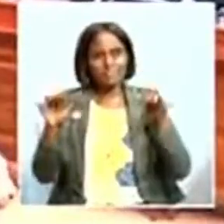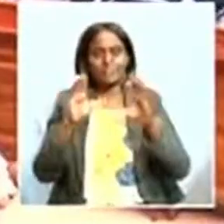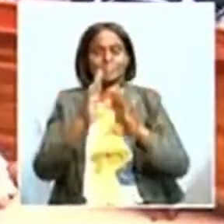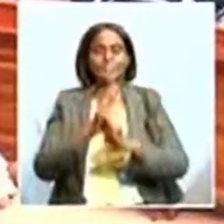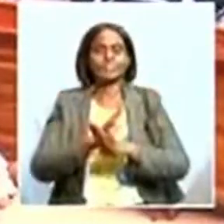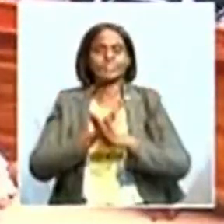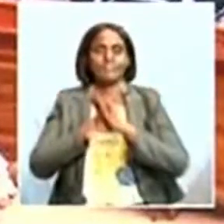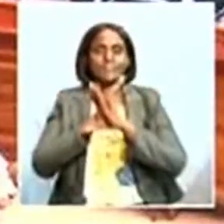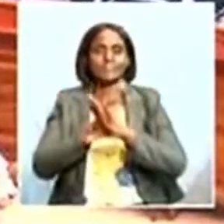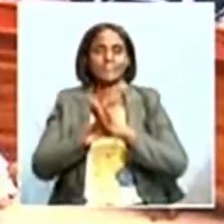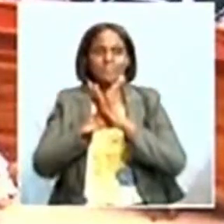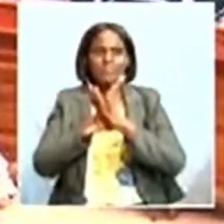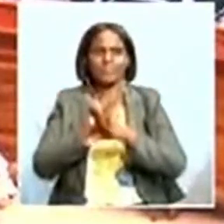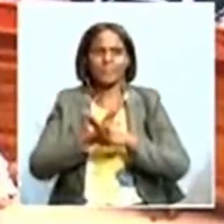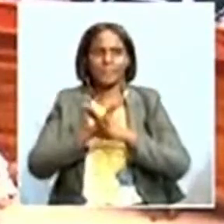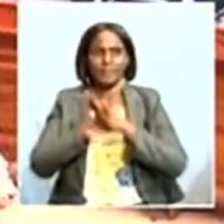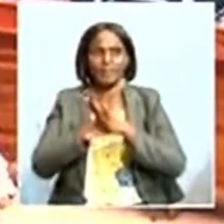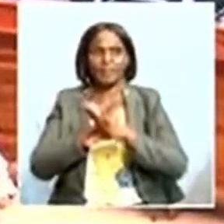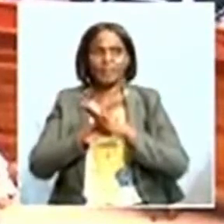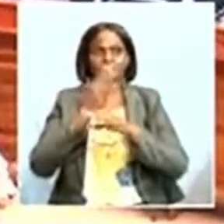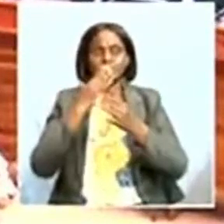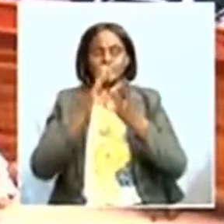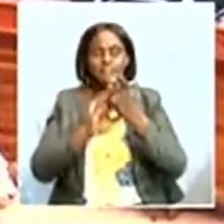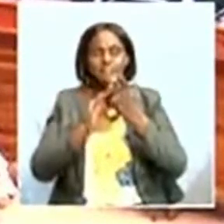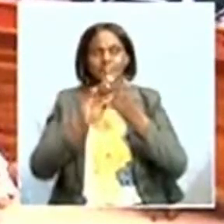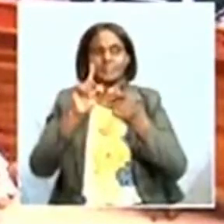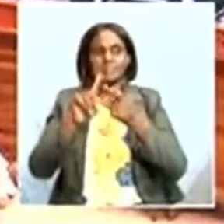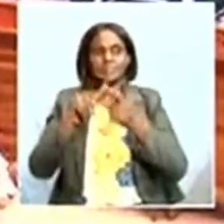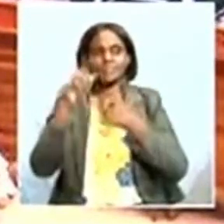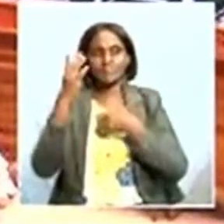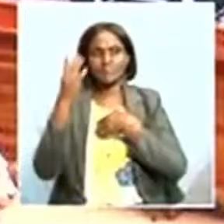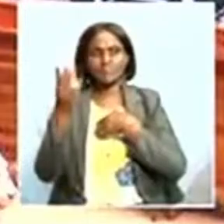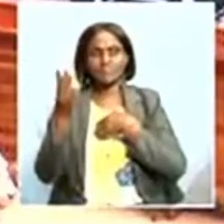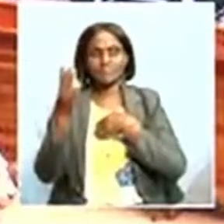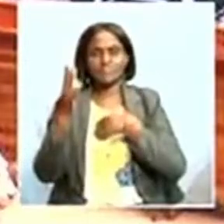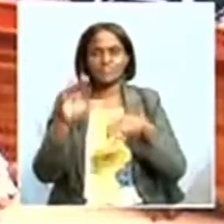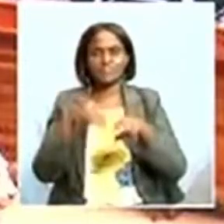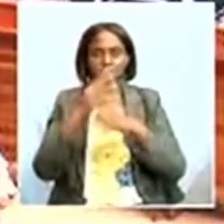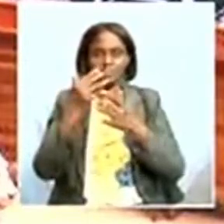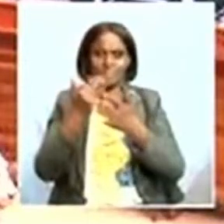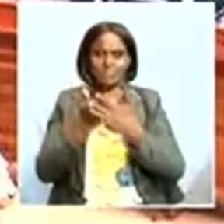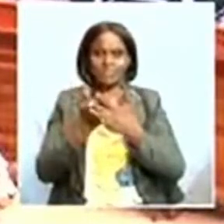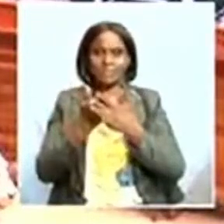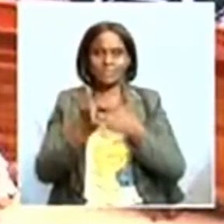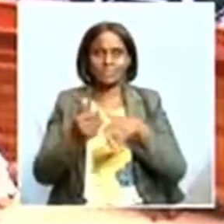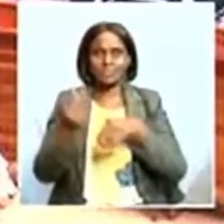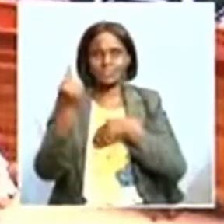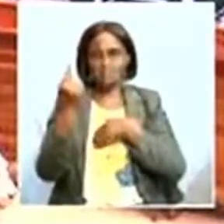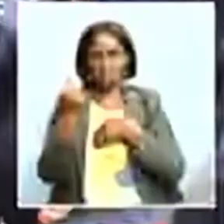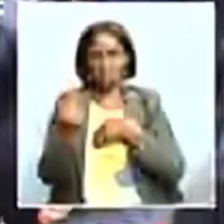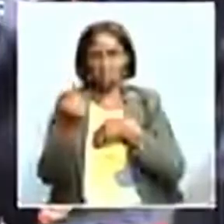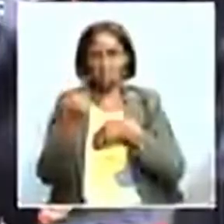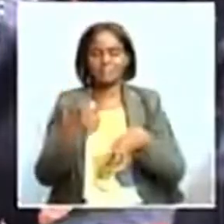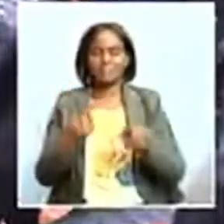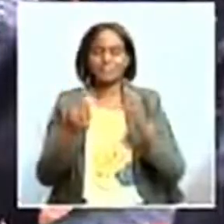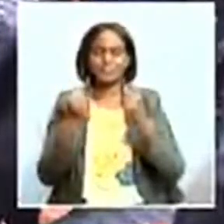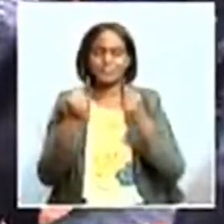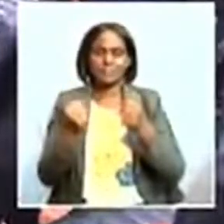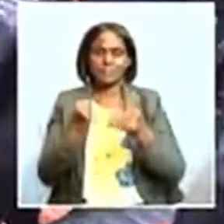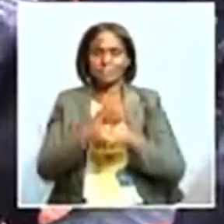flight. Zambia, praise to thee, oh